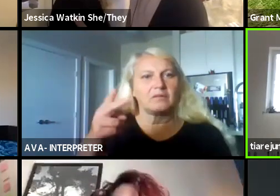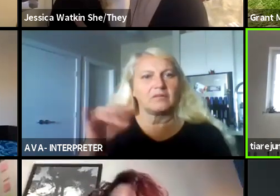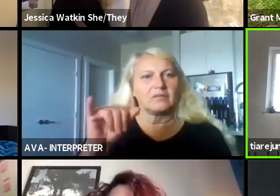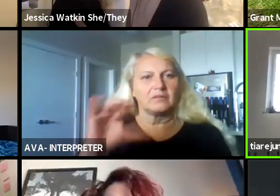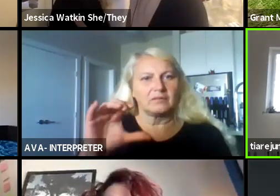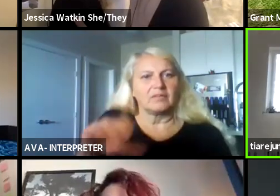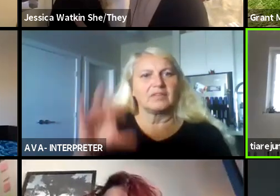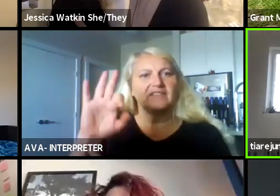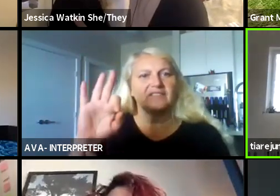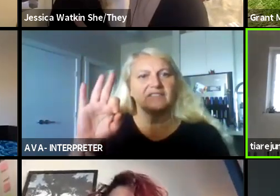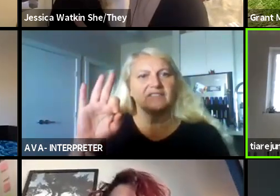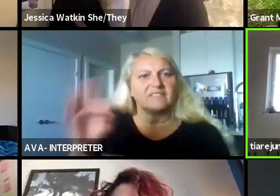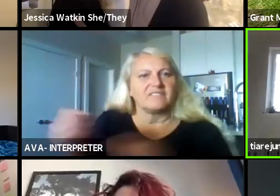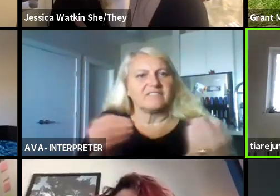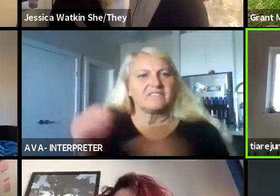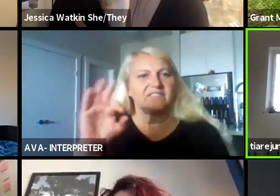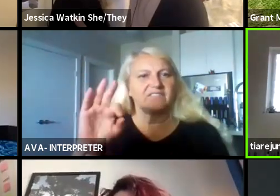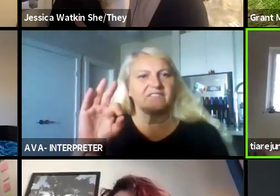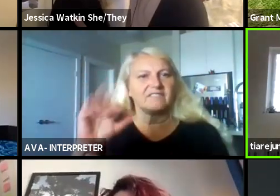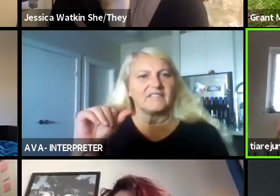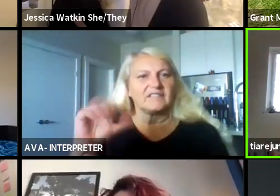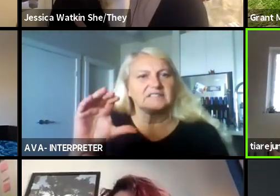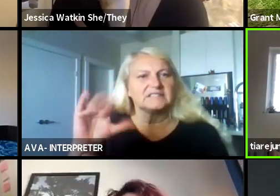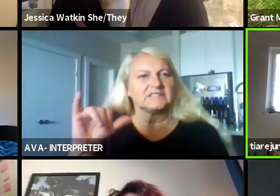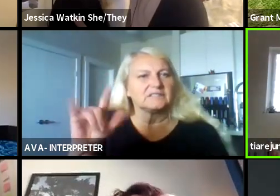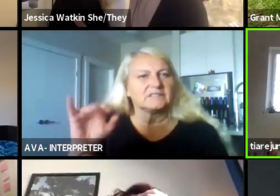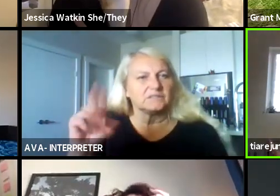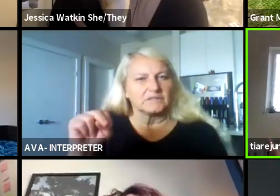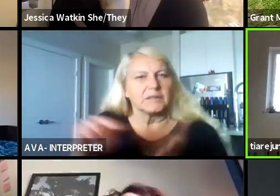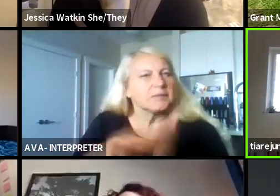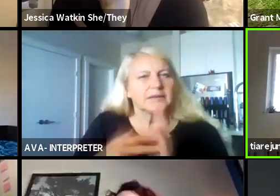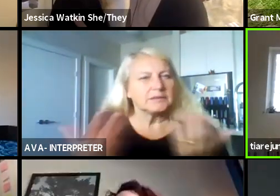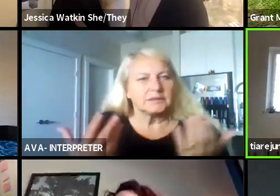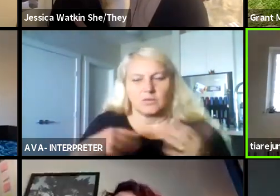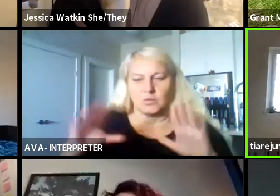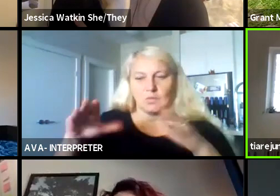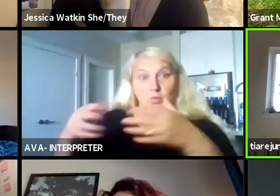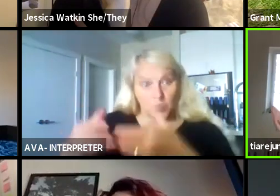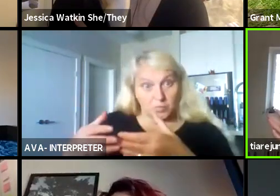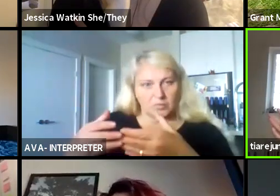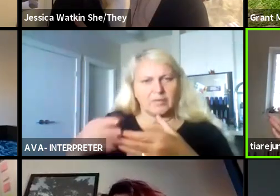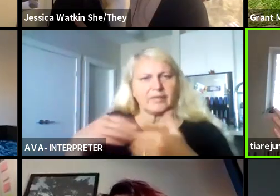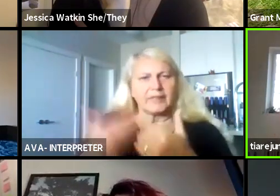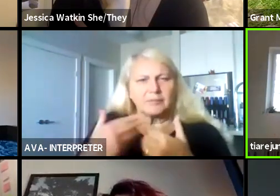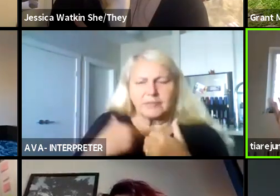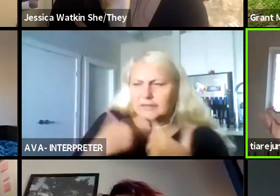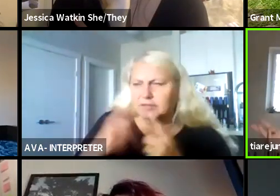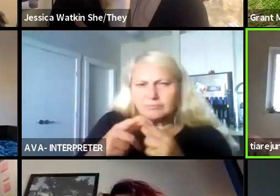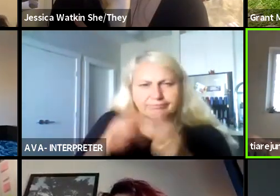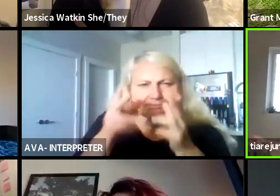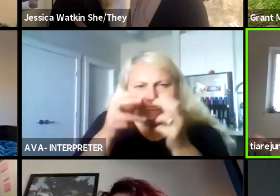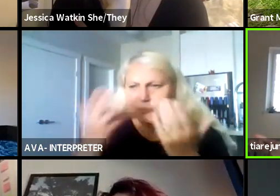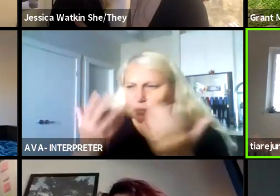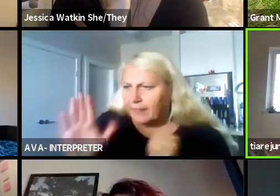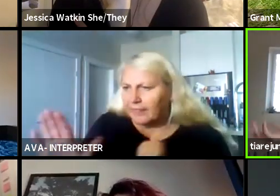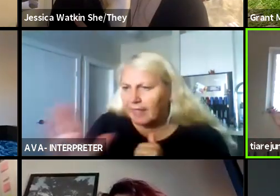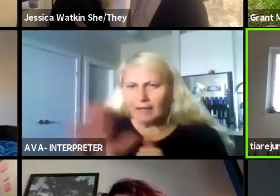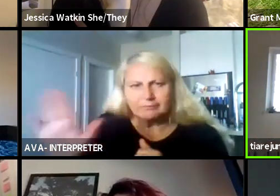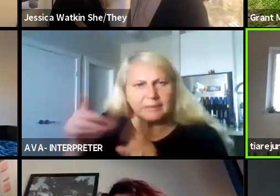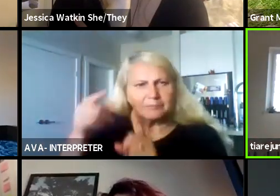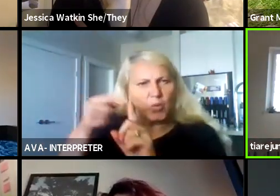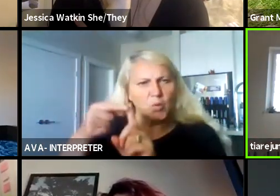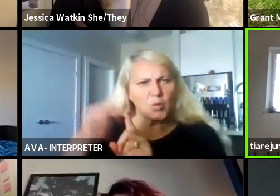being really present with a group and listening for sort of the key takeaways or some salient points